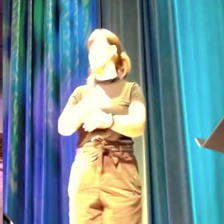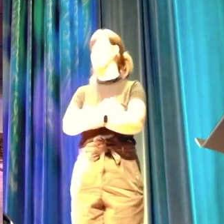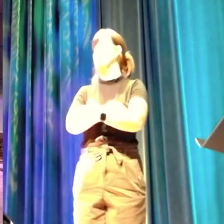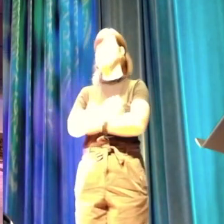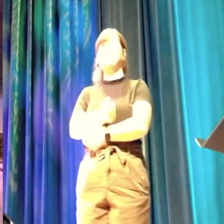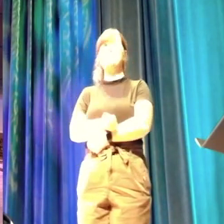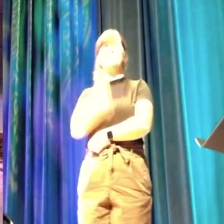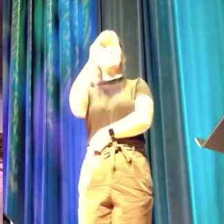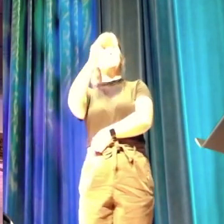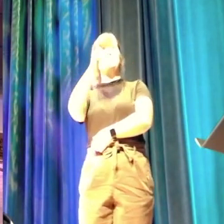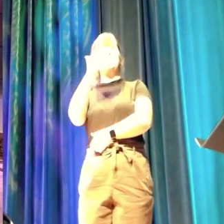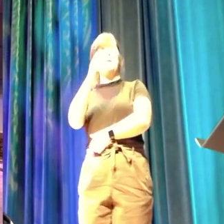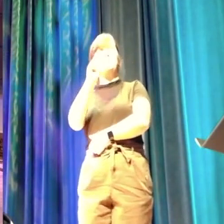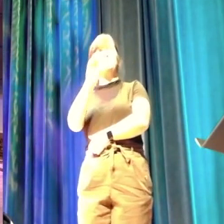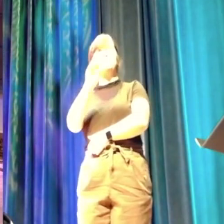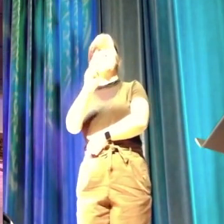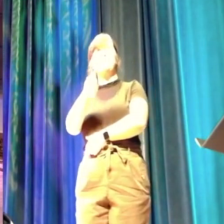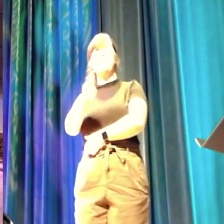spam,